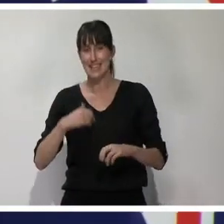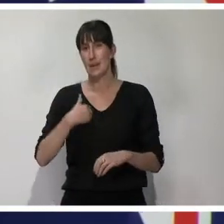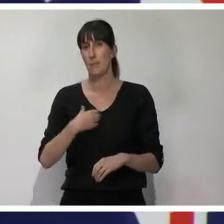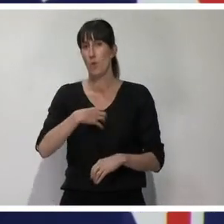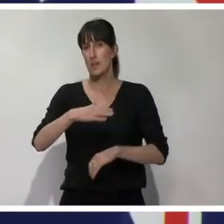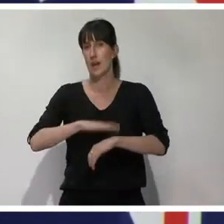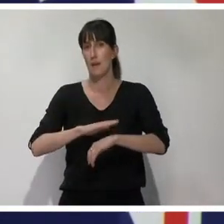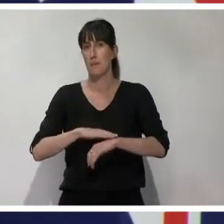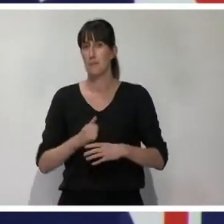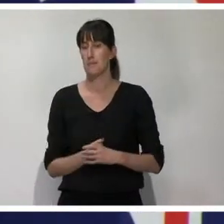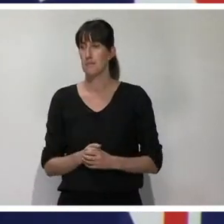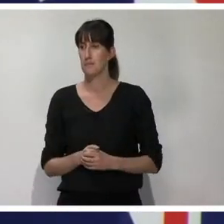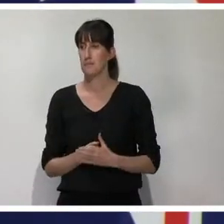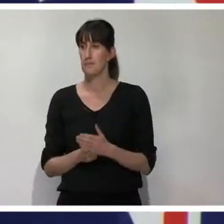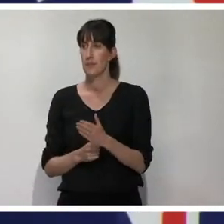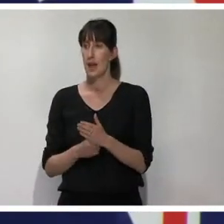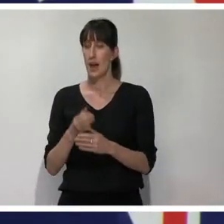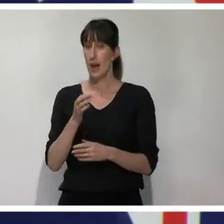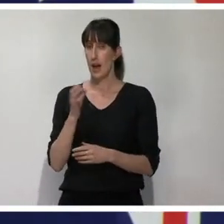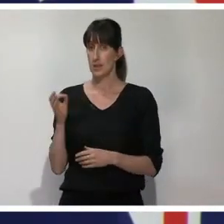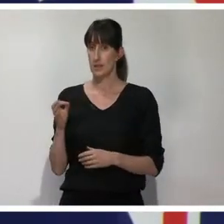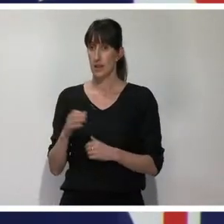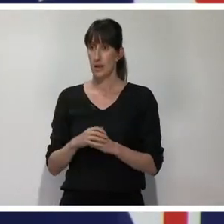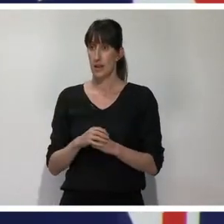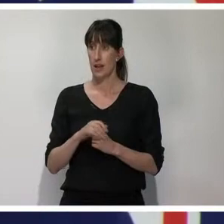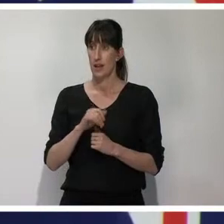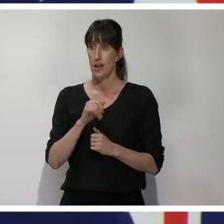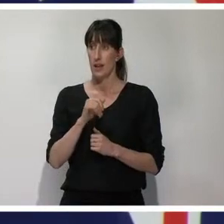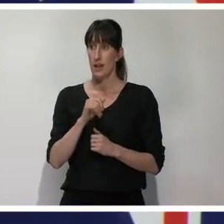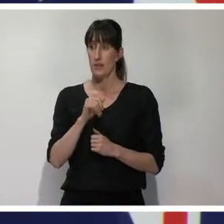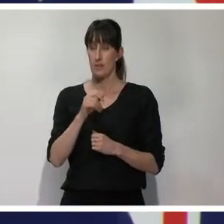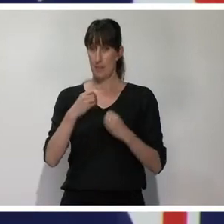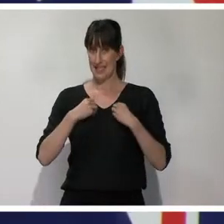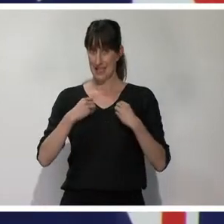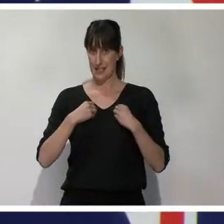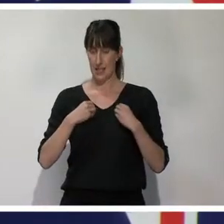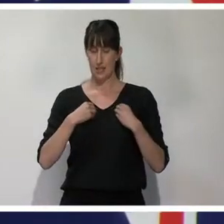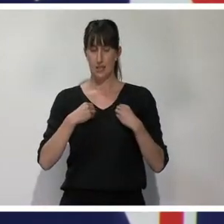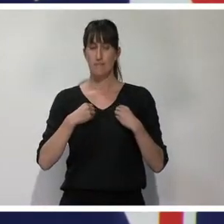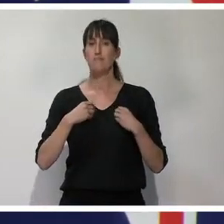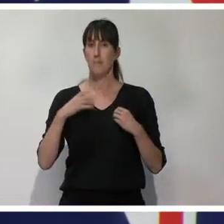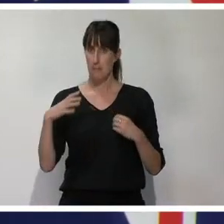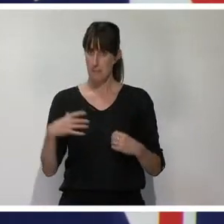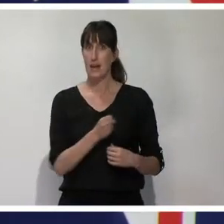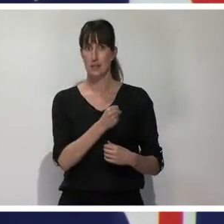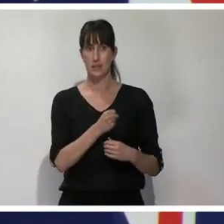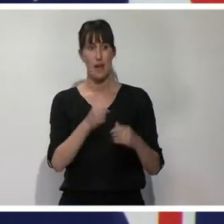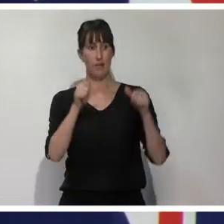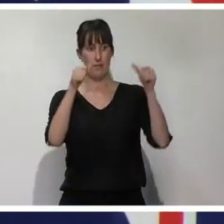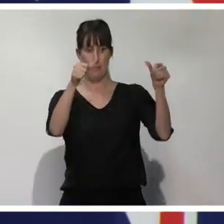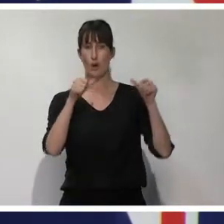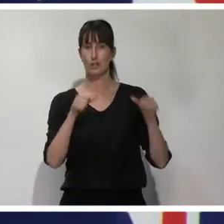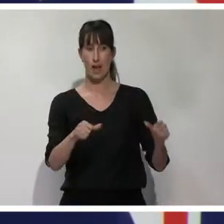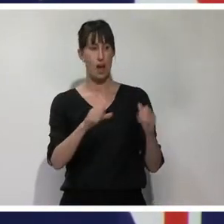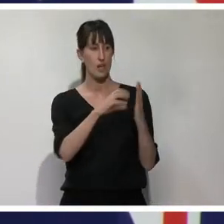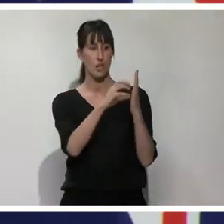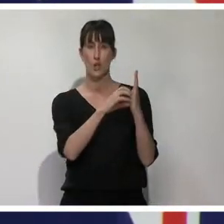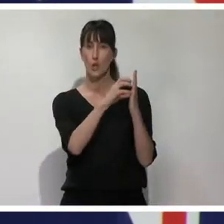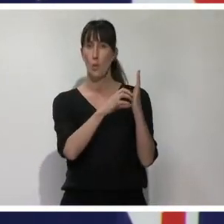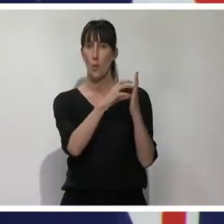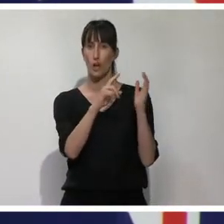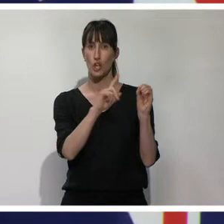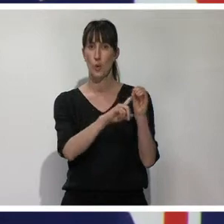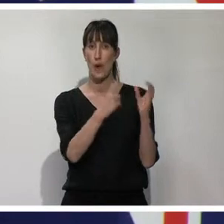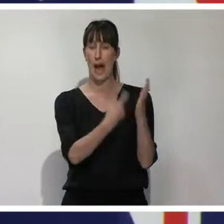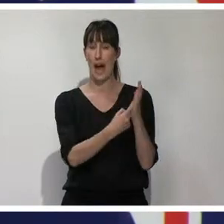time. Penalties for those who don't display, or what will the penalties be for those businesses that don't display the QR code? So it is within